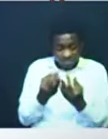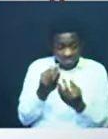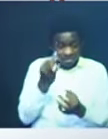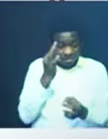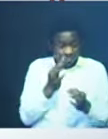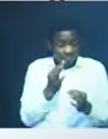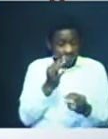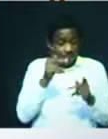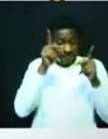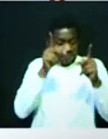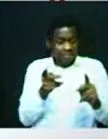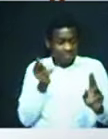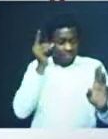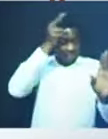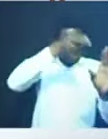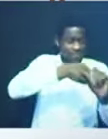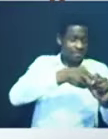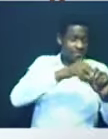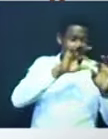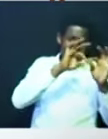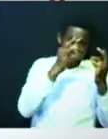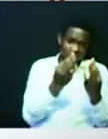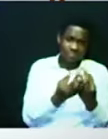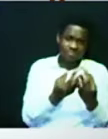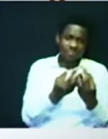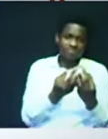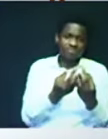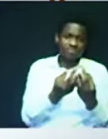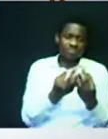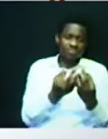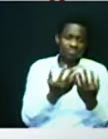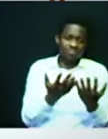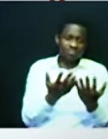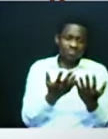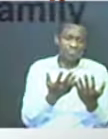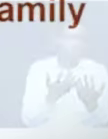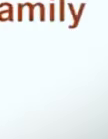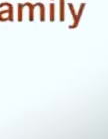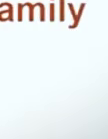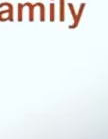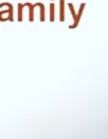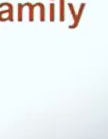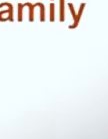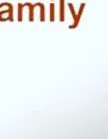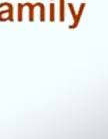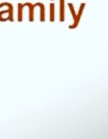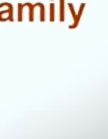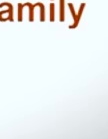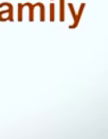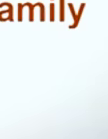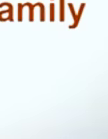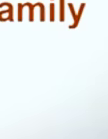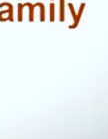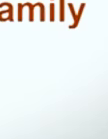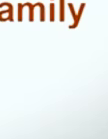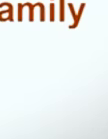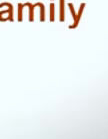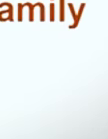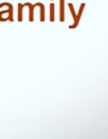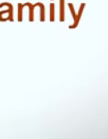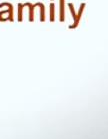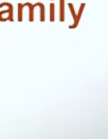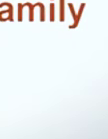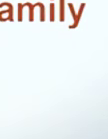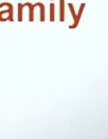busuani bi a wohu sɛ wei ne ho nsuo ɛwɔ ne ho. Yeah, a family pride. Wei ɛyɛ abusua bi agyapadeɛ a wode to wɔ. So when we are saying inheritance, we are